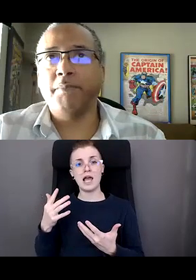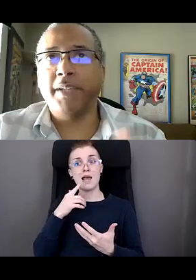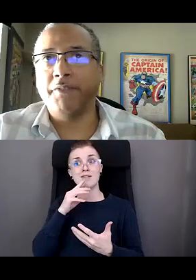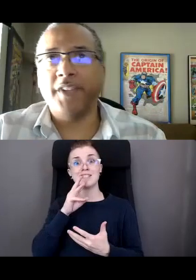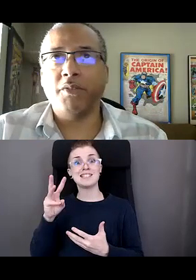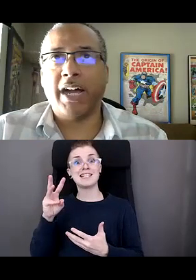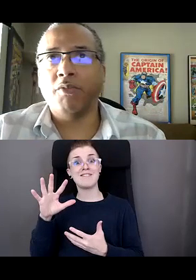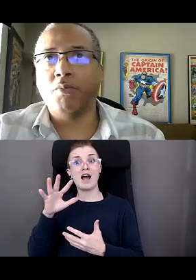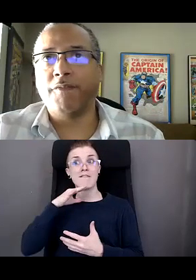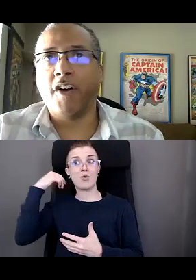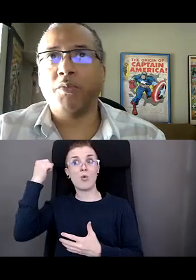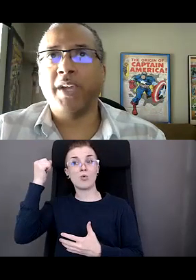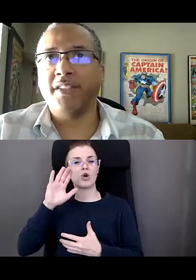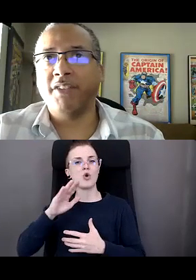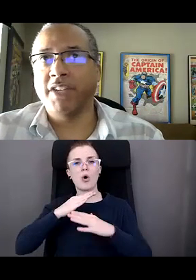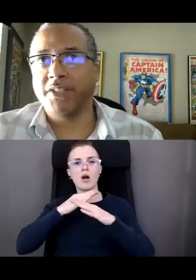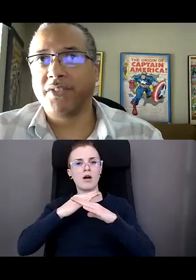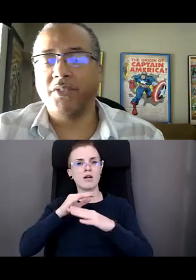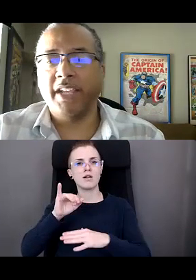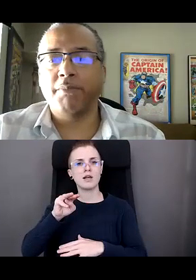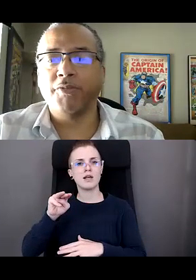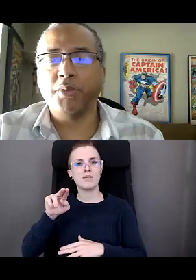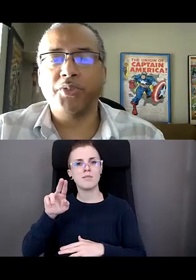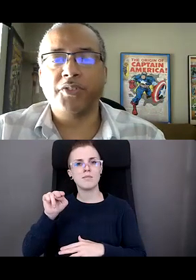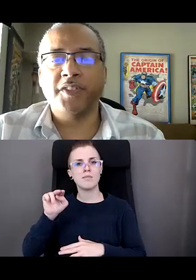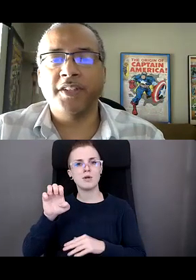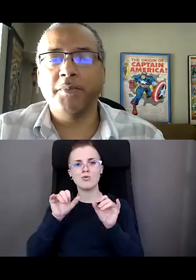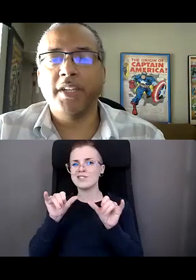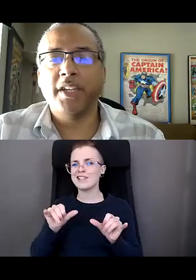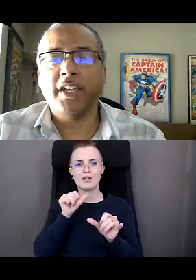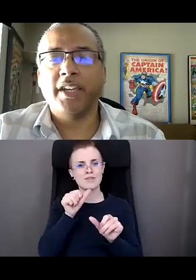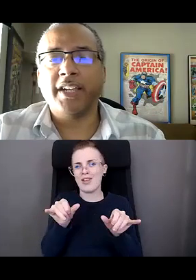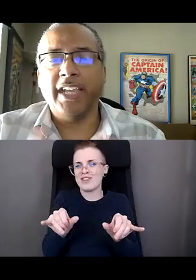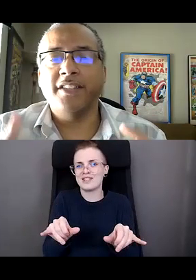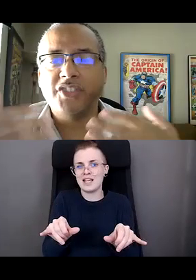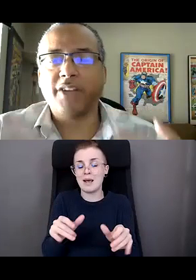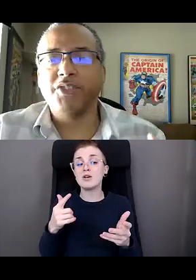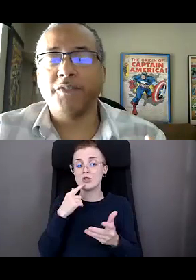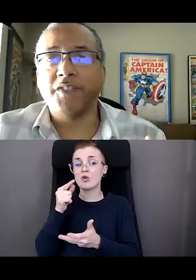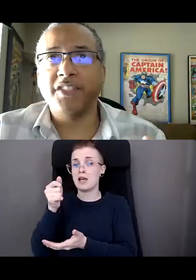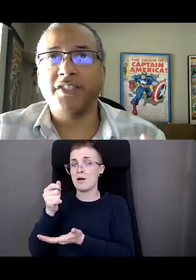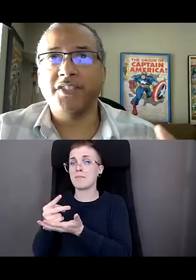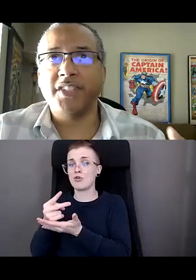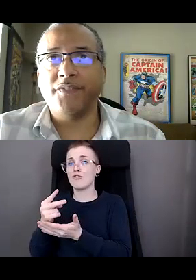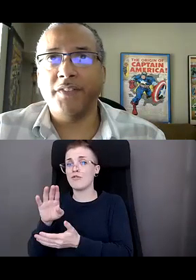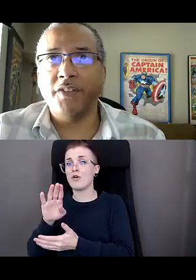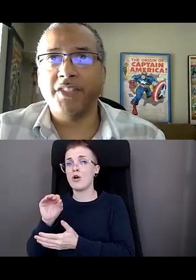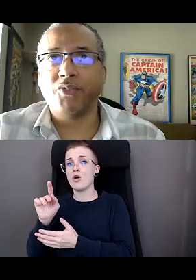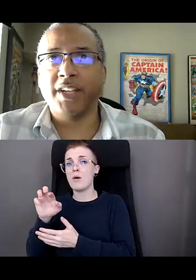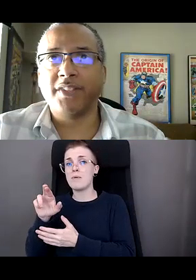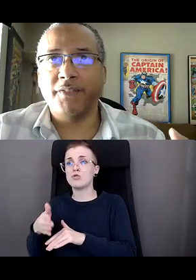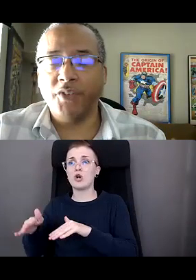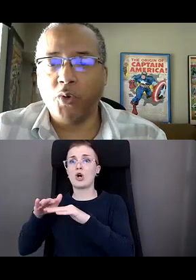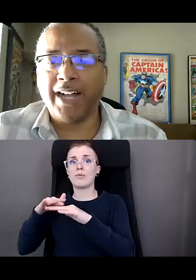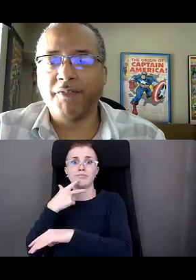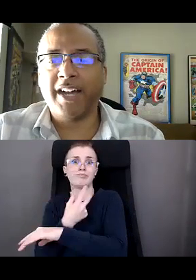that the benefit far outweighs any risk. So they approve boosters for them. Again, check with your physician to see if you're